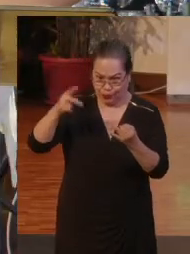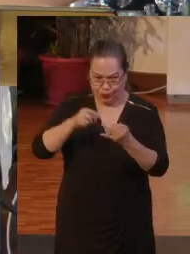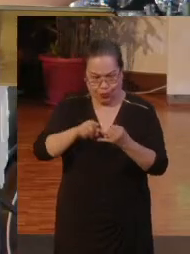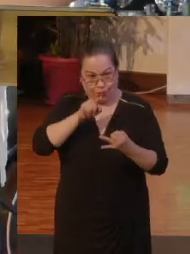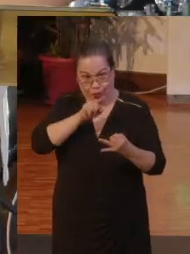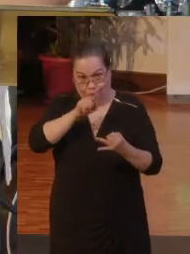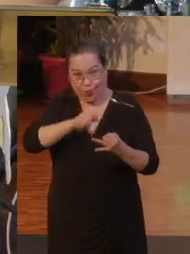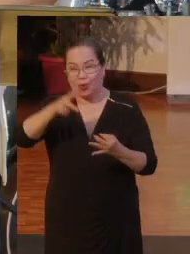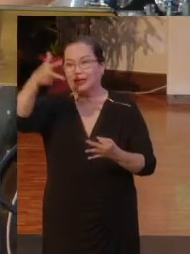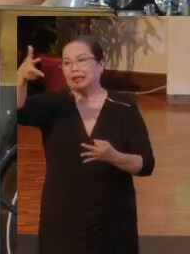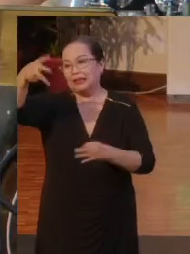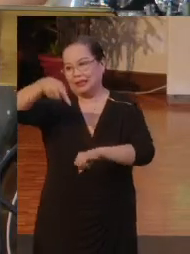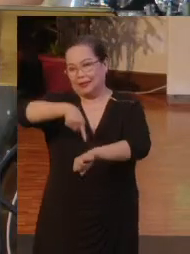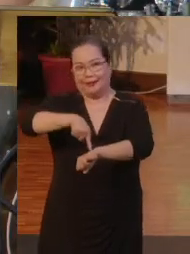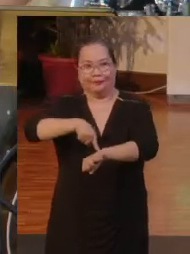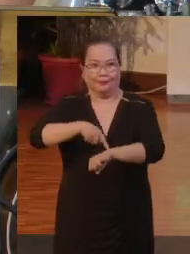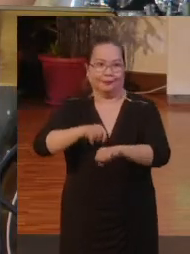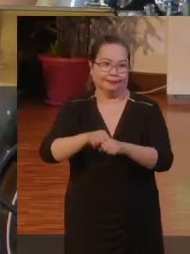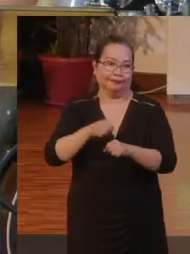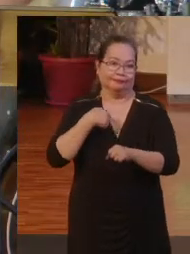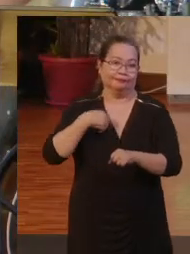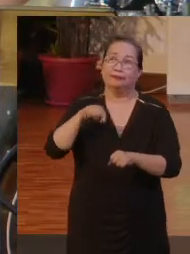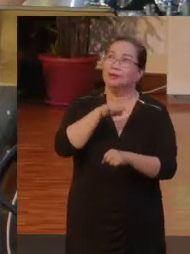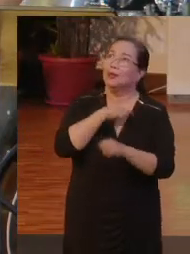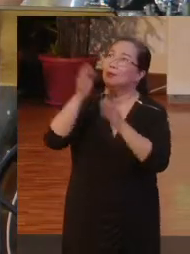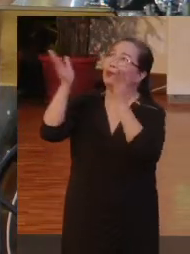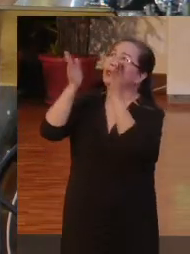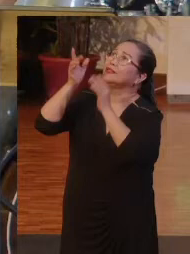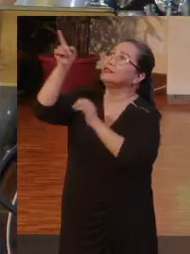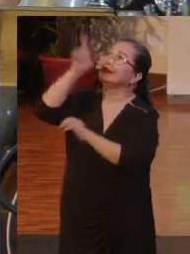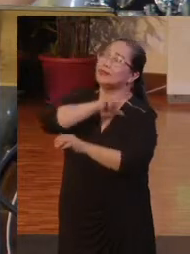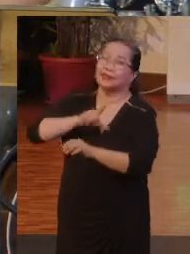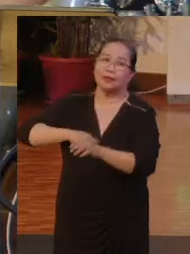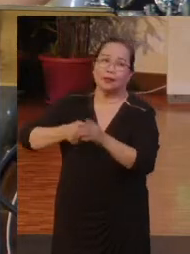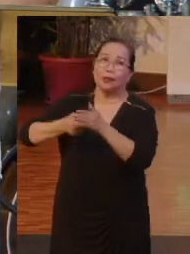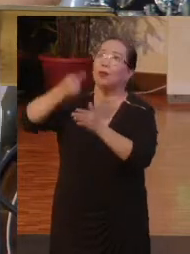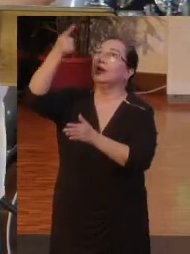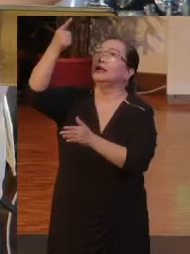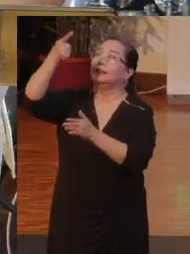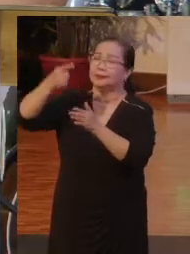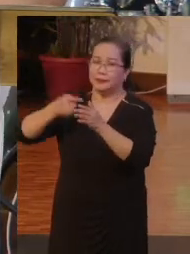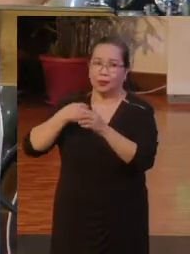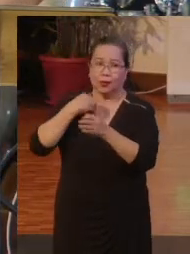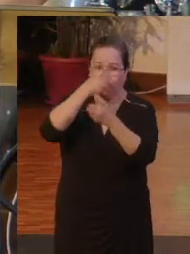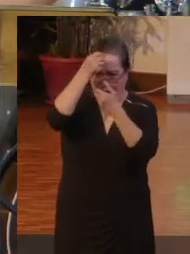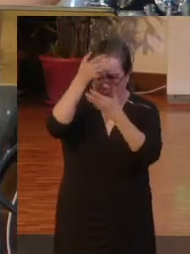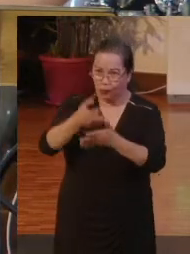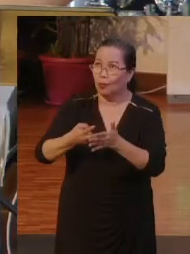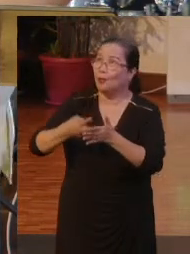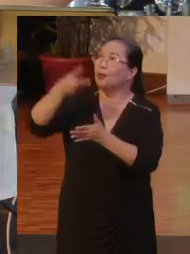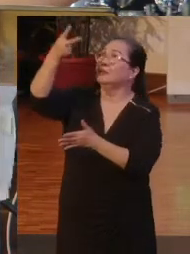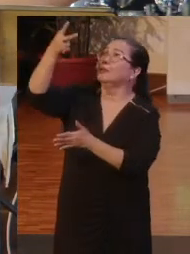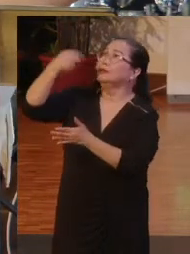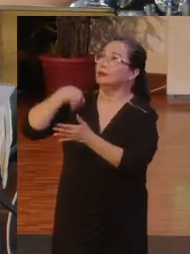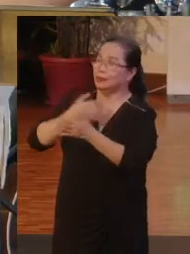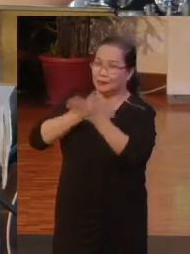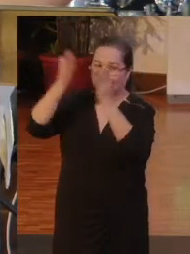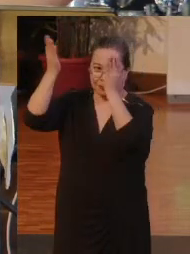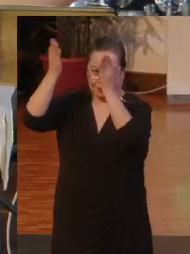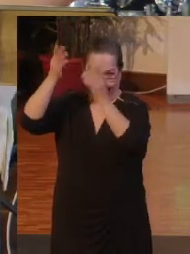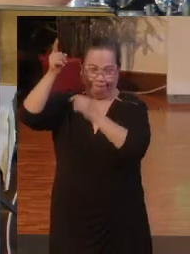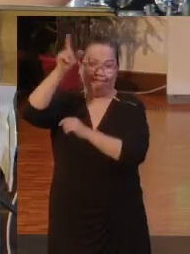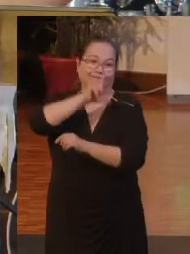Three times. At sumagot sila, we will serve the Lord once. We will obey the Lord twice. We will serve the